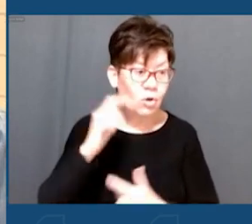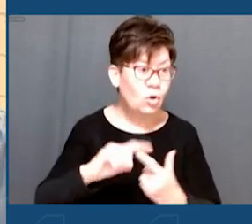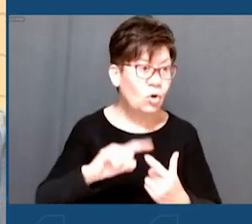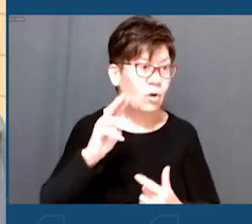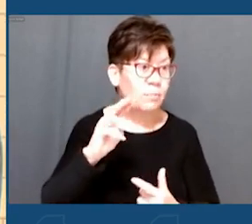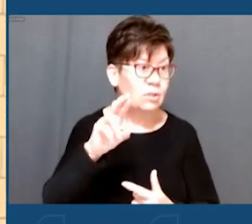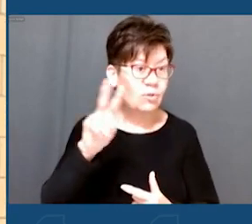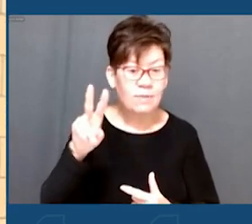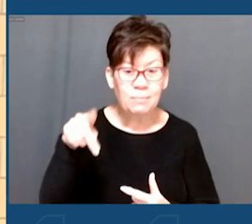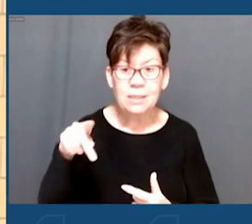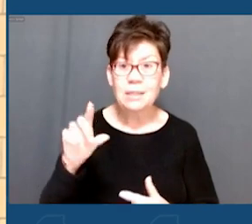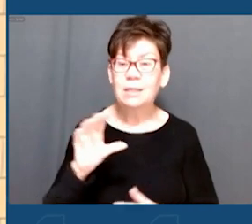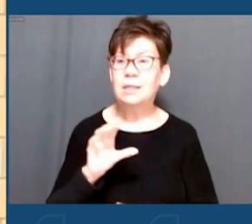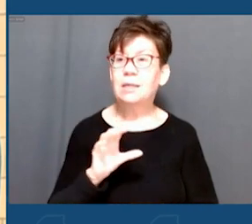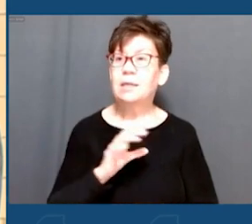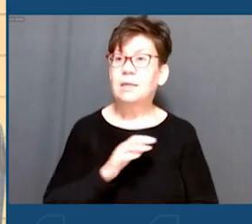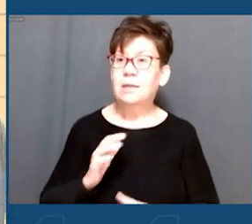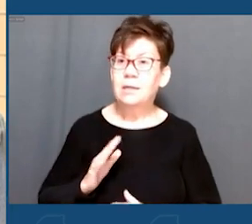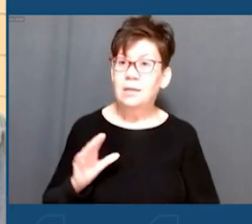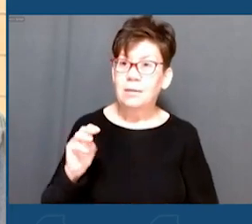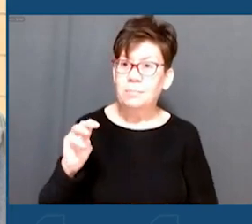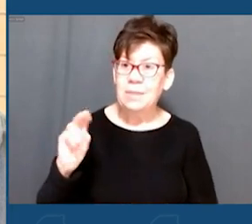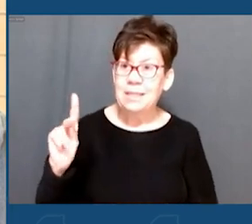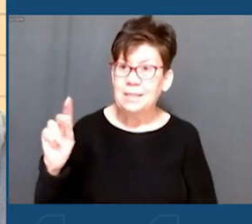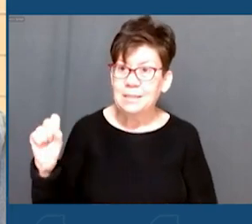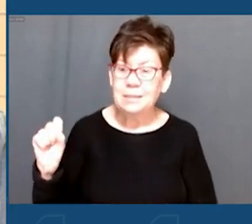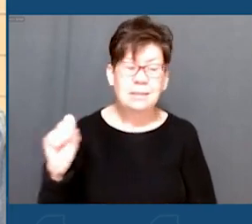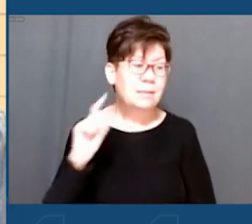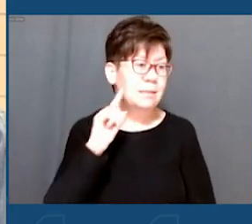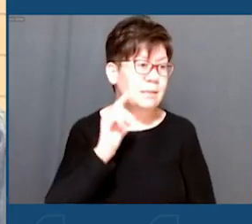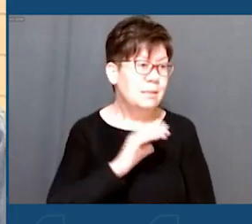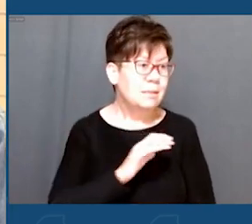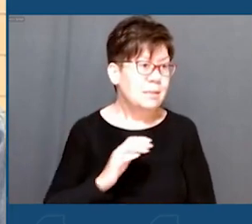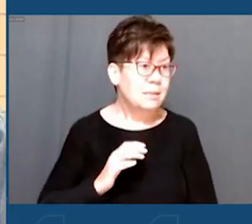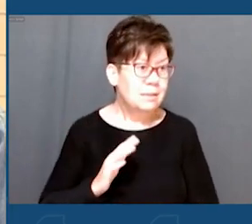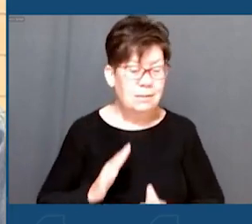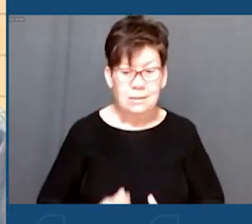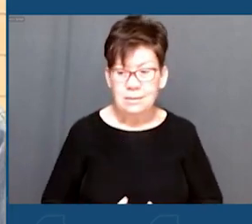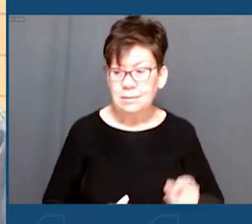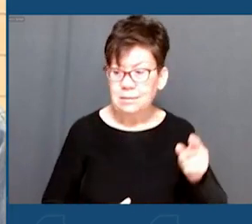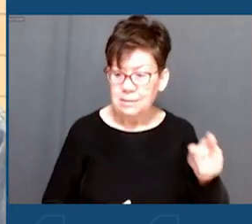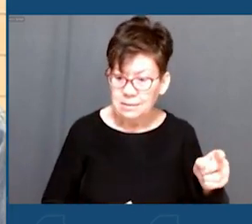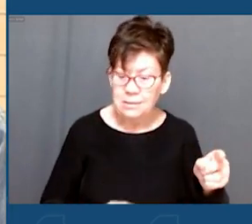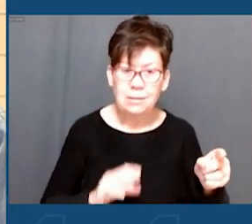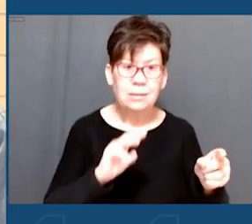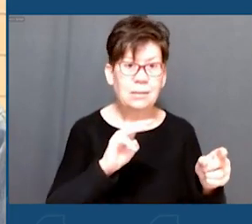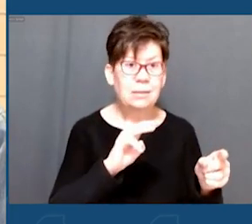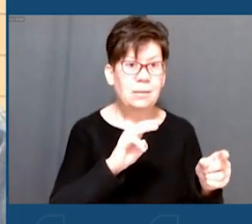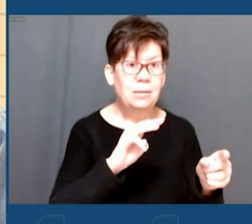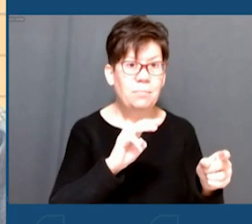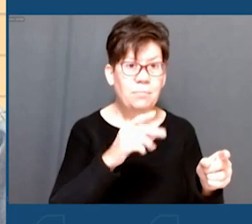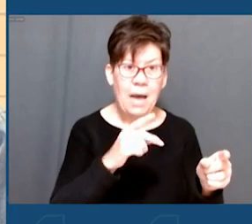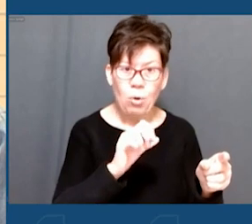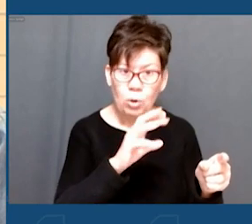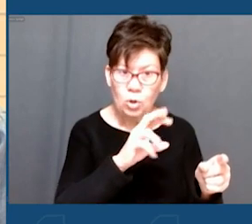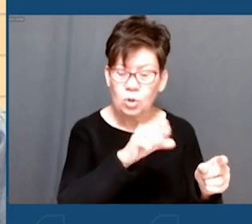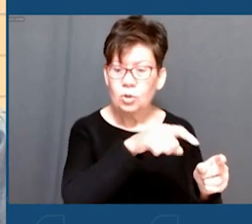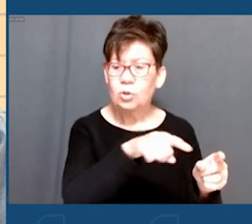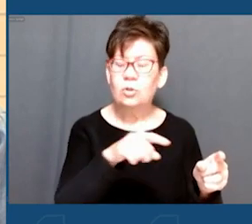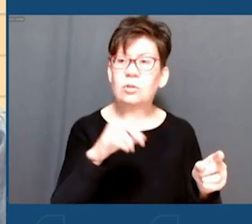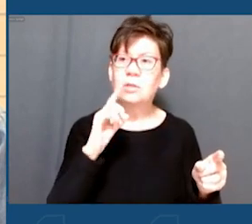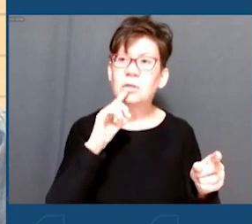Meeks, Councilmember Brooks Powers, Councilmember Joanne Ariola, who's not here but was also out on the ground with us,